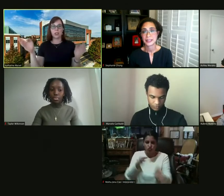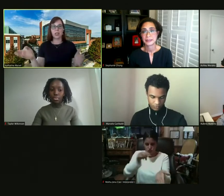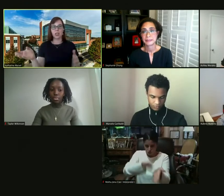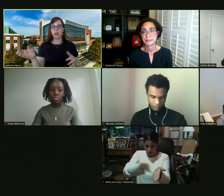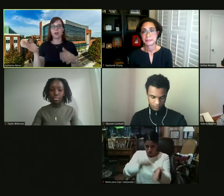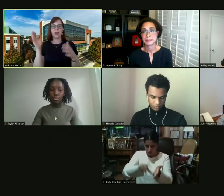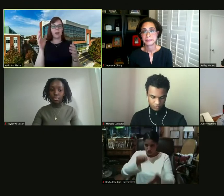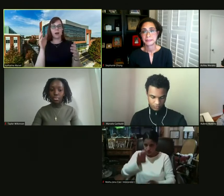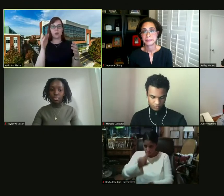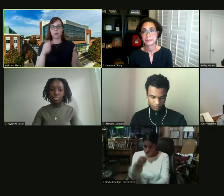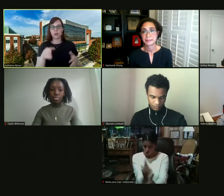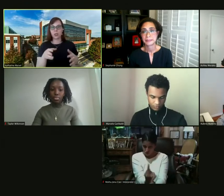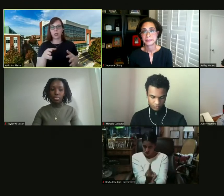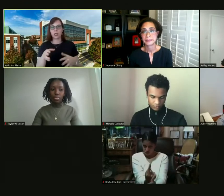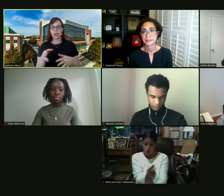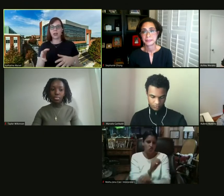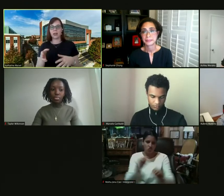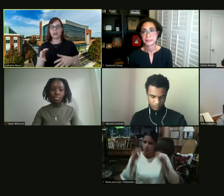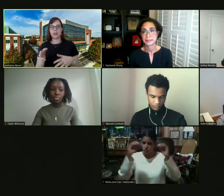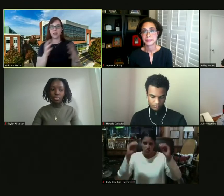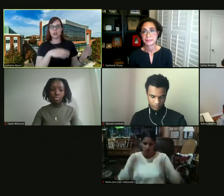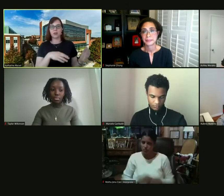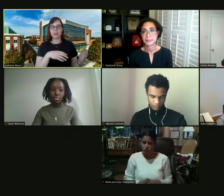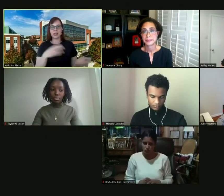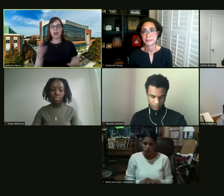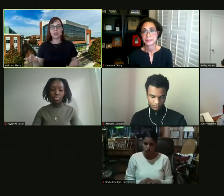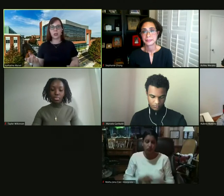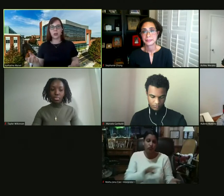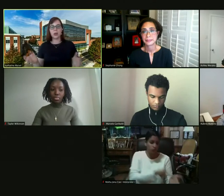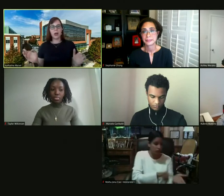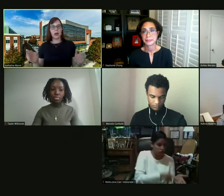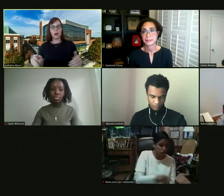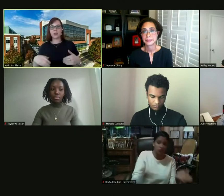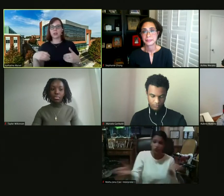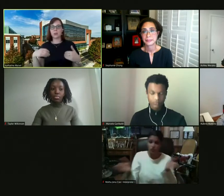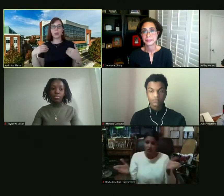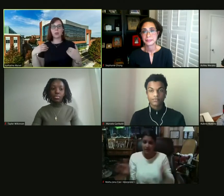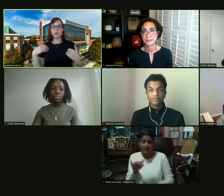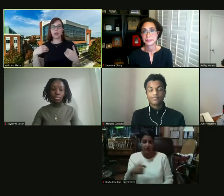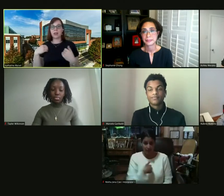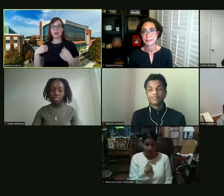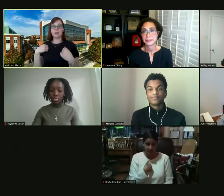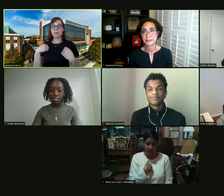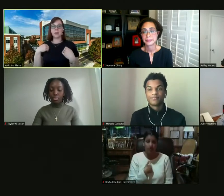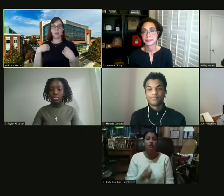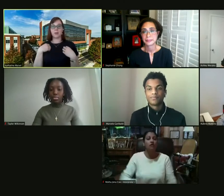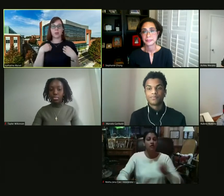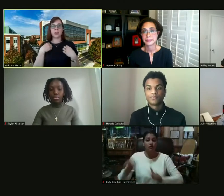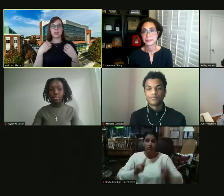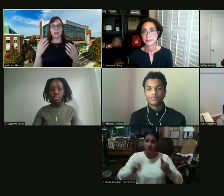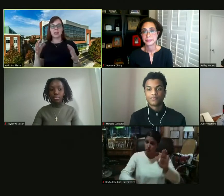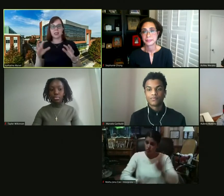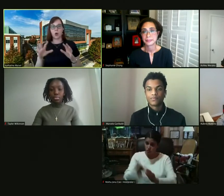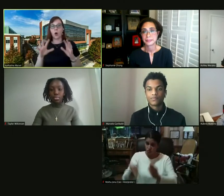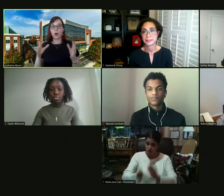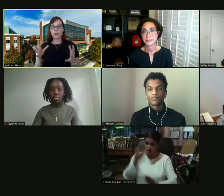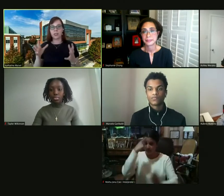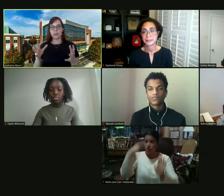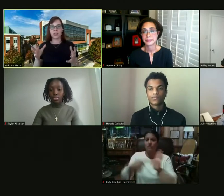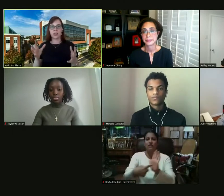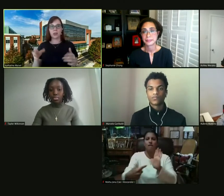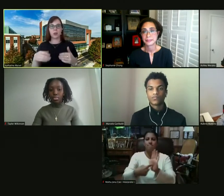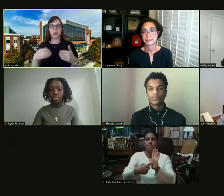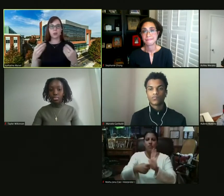do the teaching, research and service that I do. There's people running, for instance, the